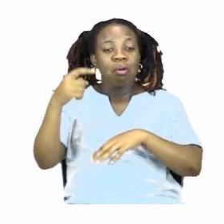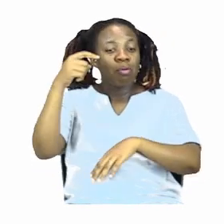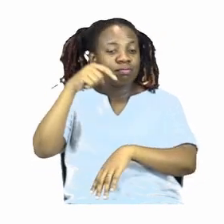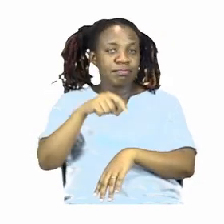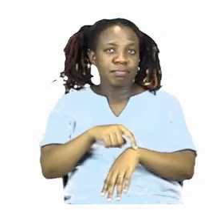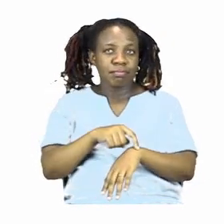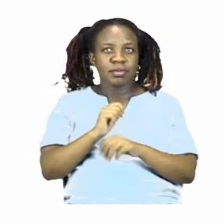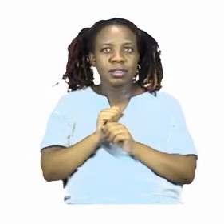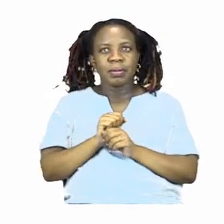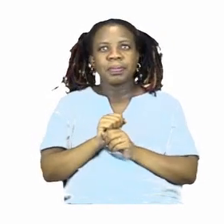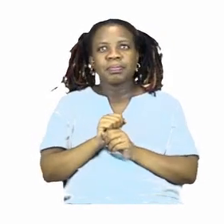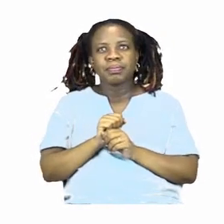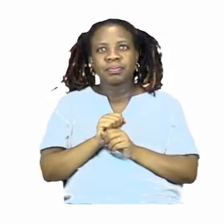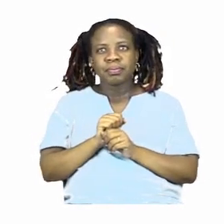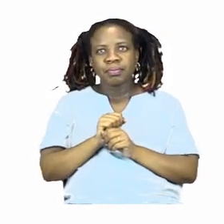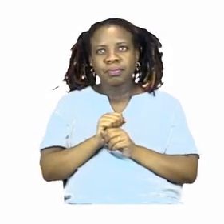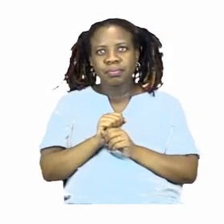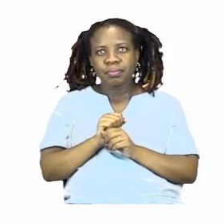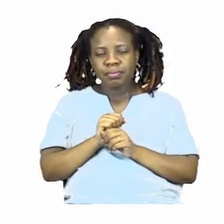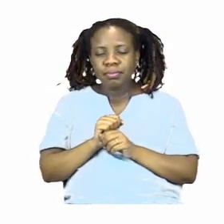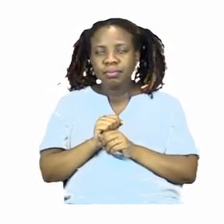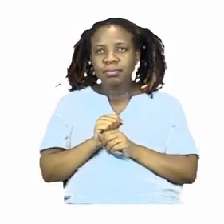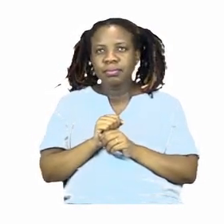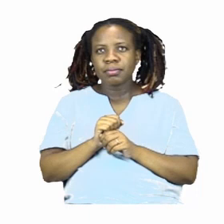dates when we use the preposition